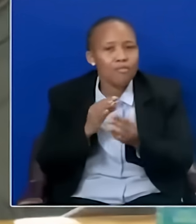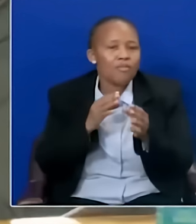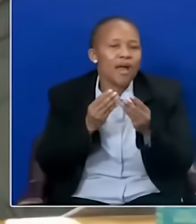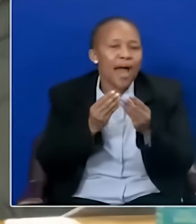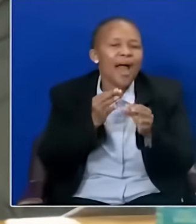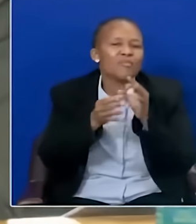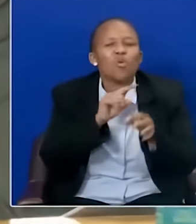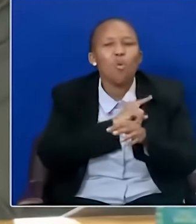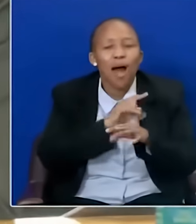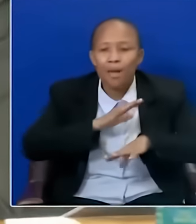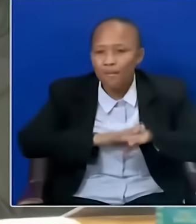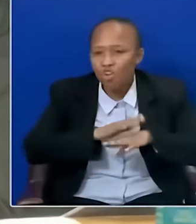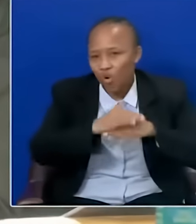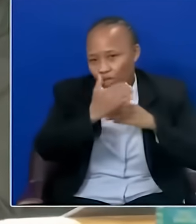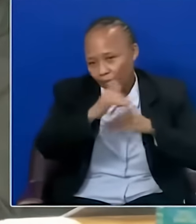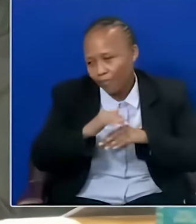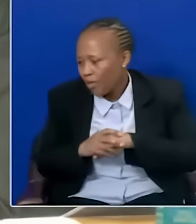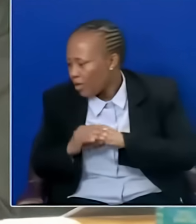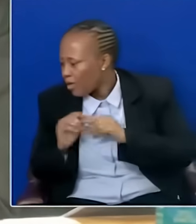be the explanation because the